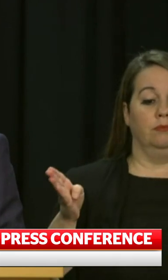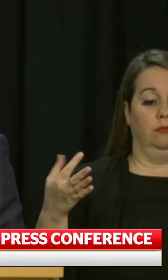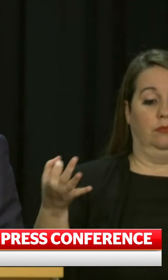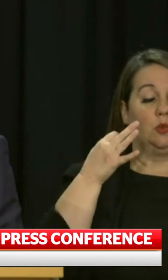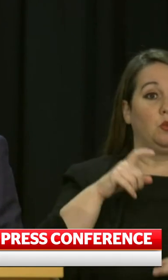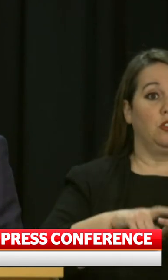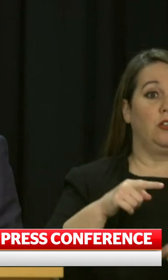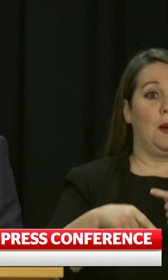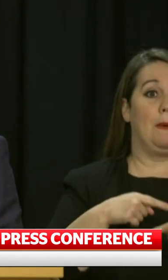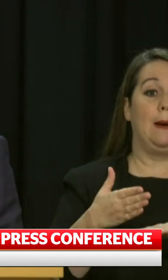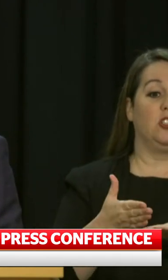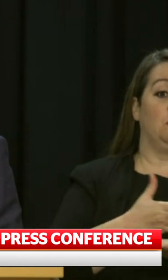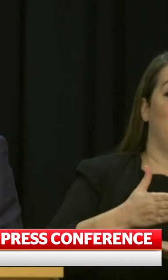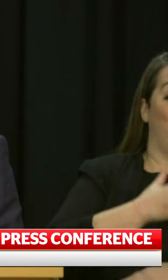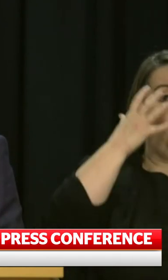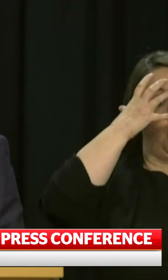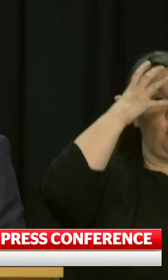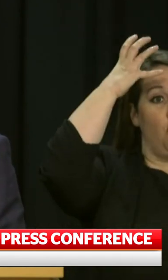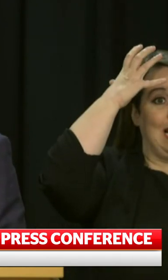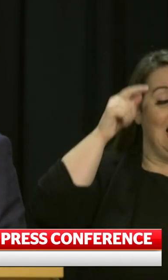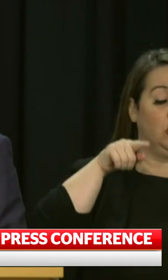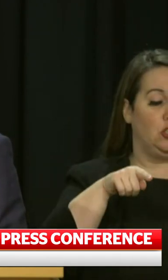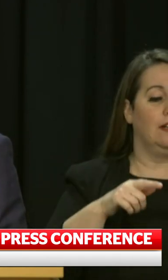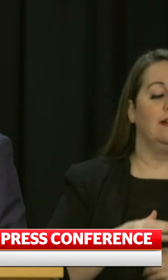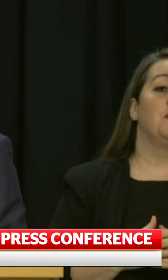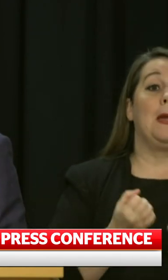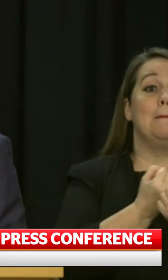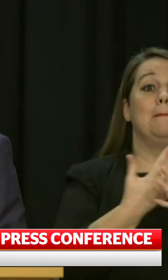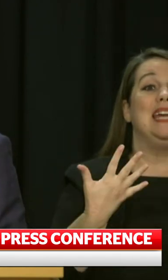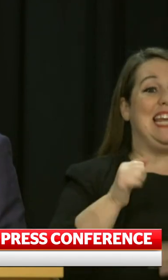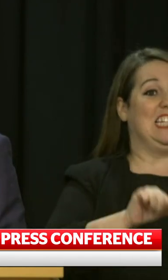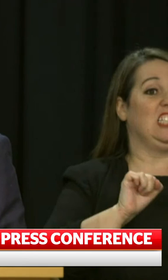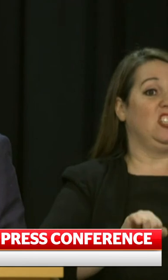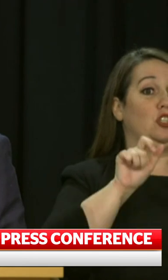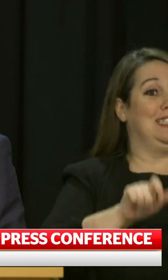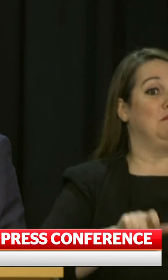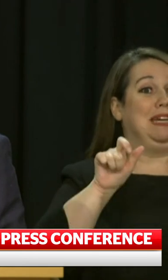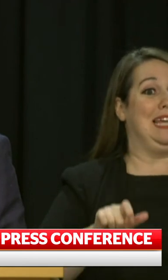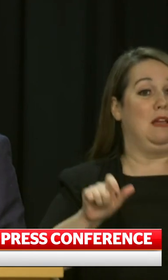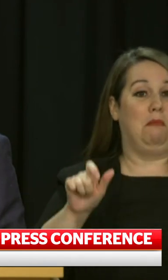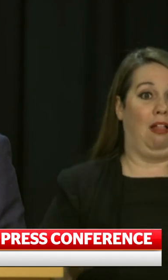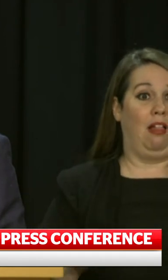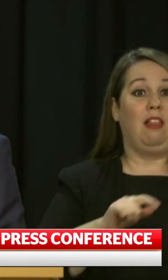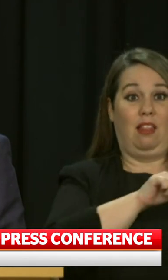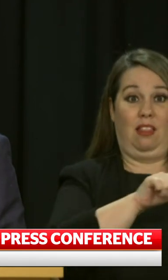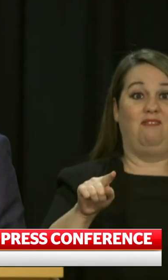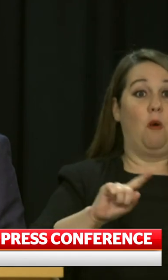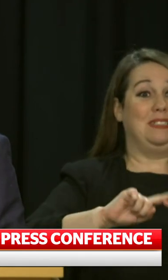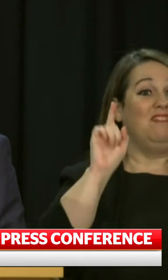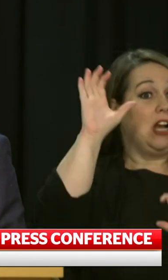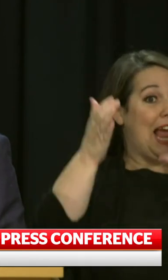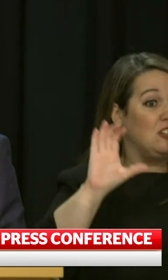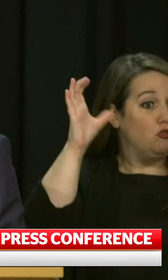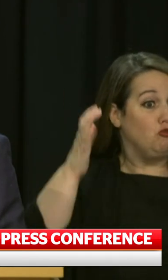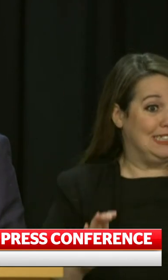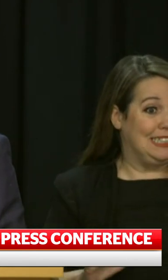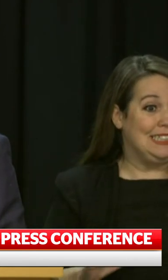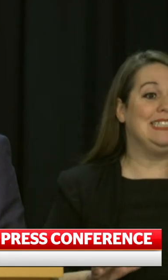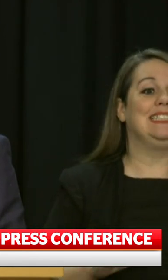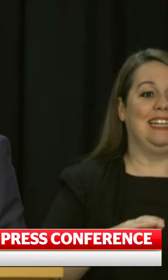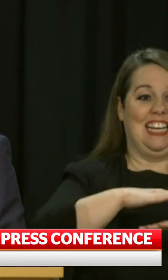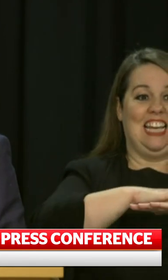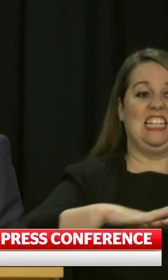were calls from Indigenous leaders around the world for the King to, you know, really address the impacts of colonisation in a range of